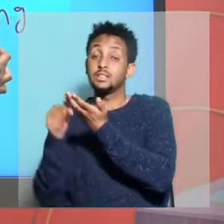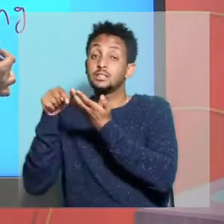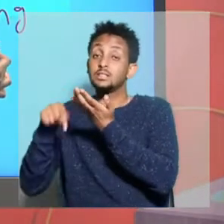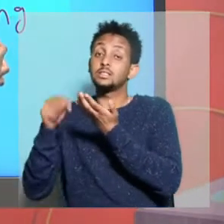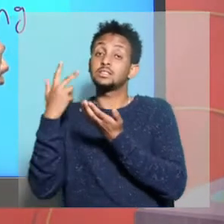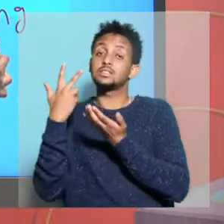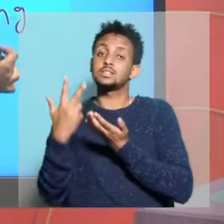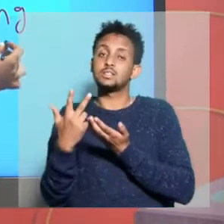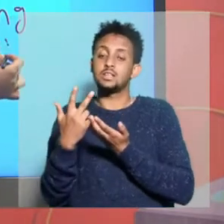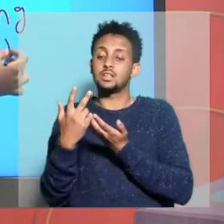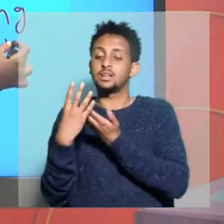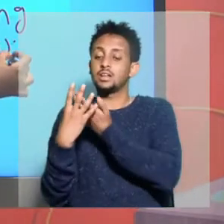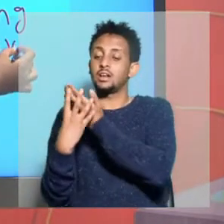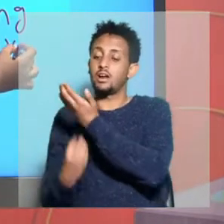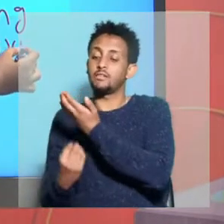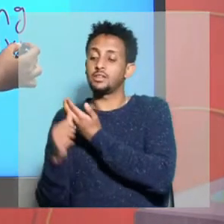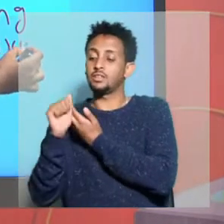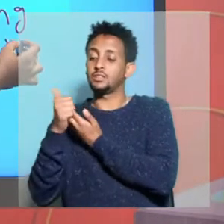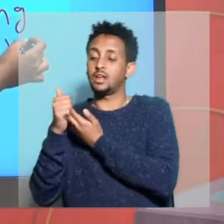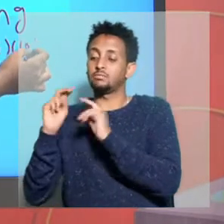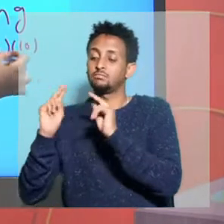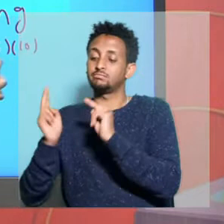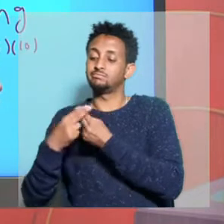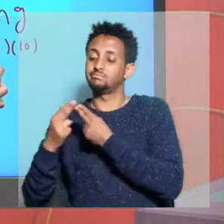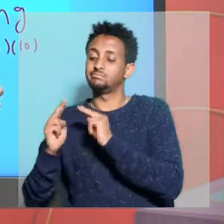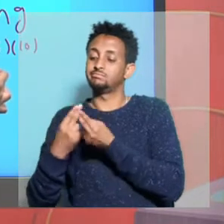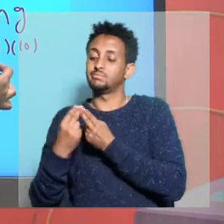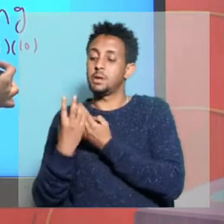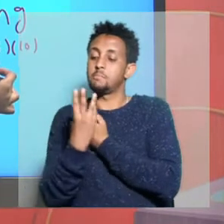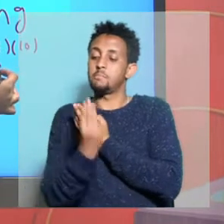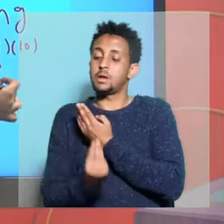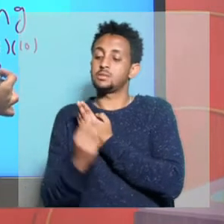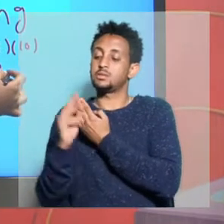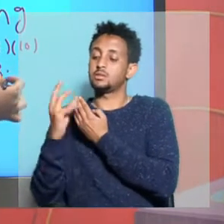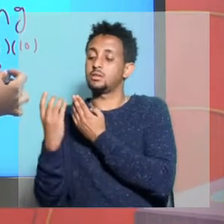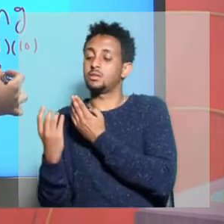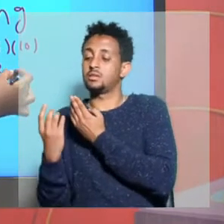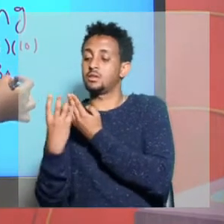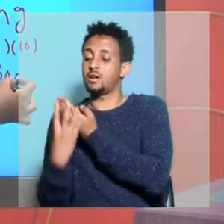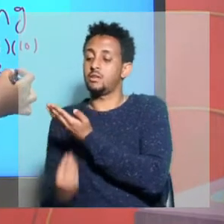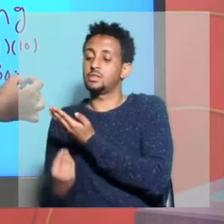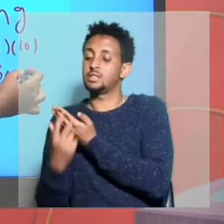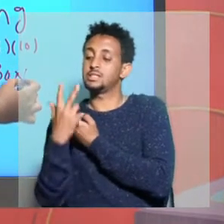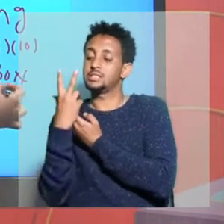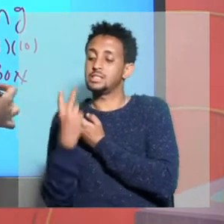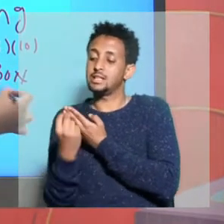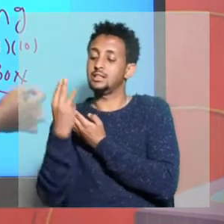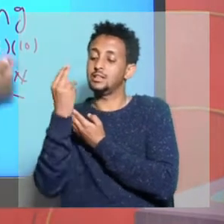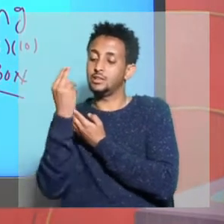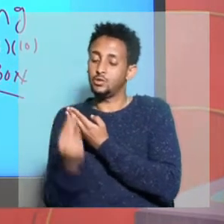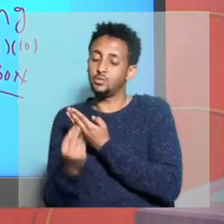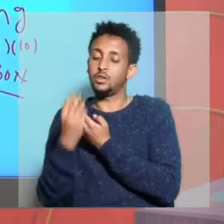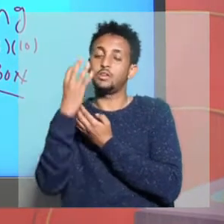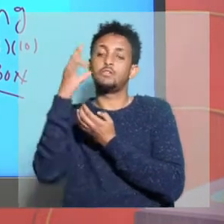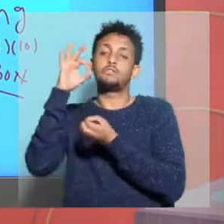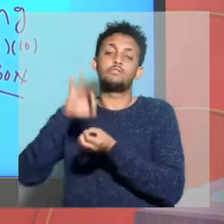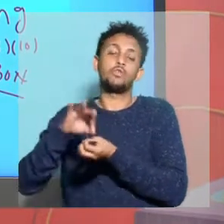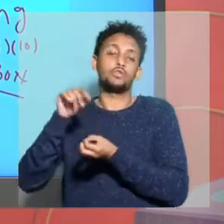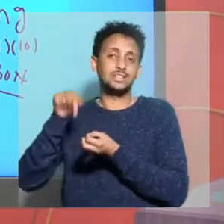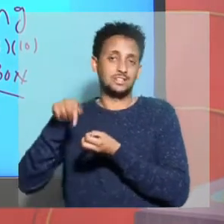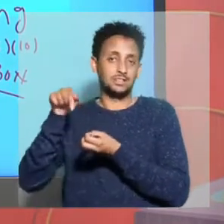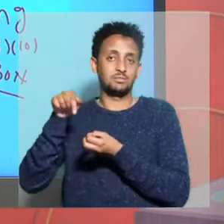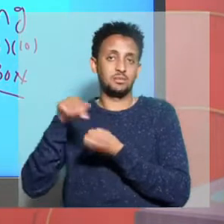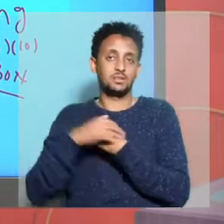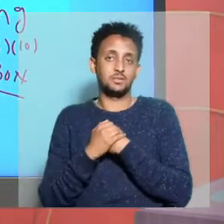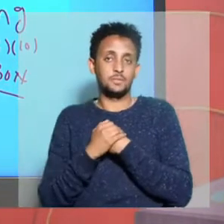is 3, the gravity is 10 for calculation, so that there will be 30 Newton force exerted on this